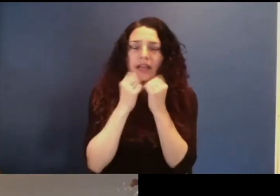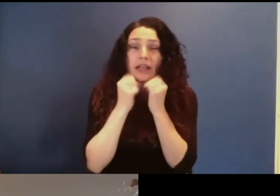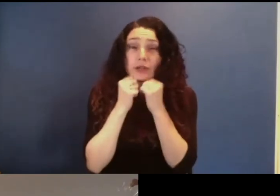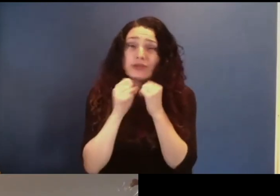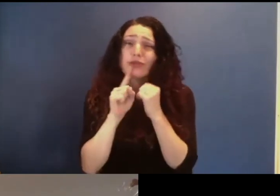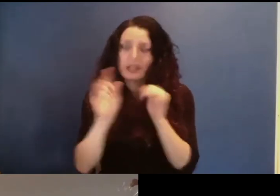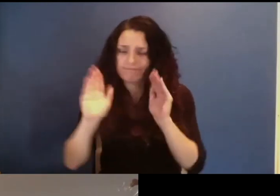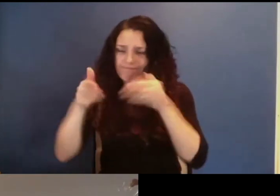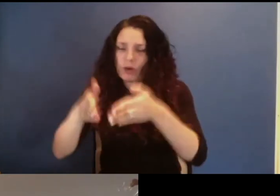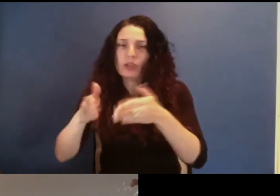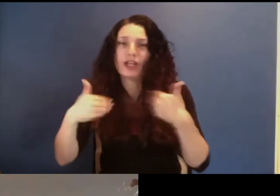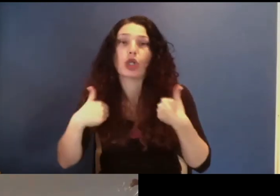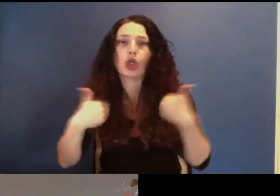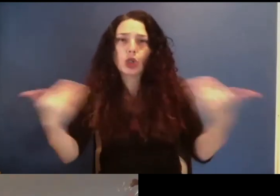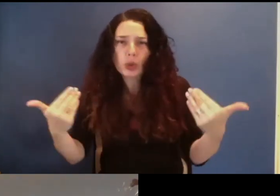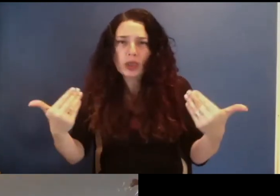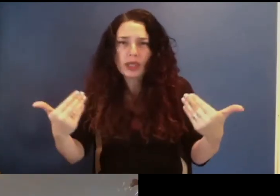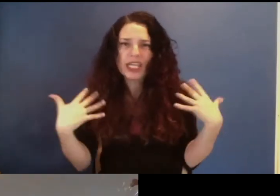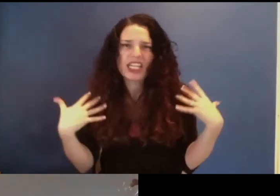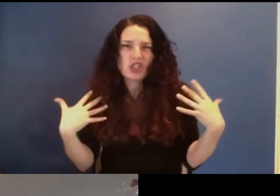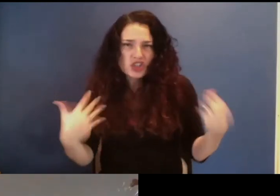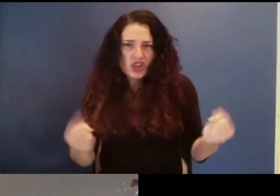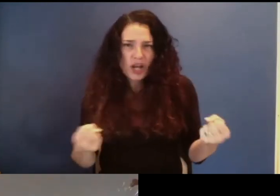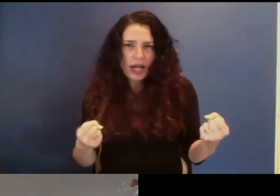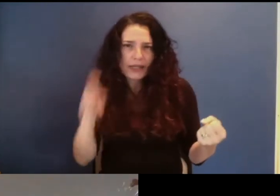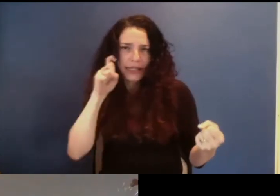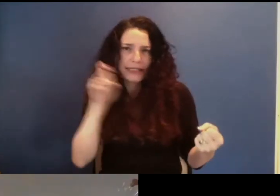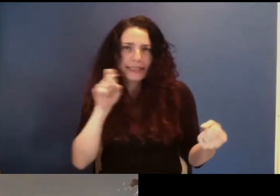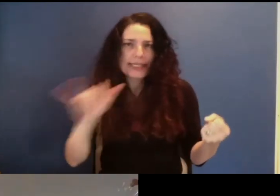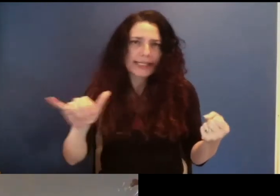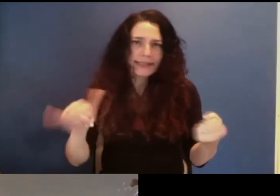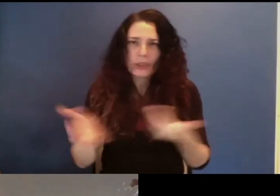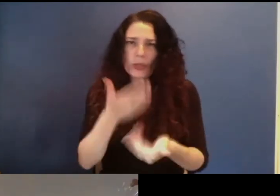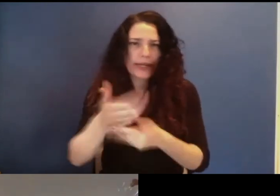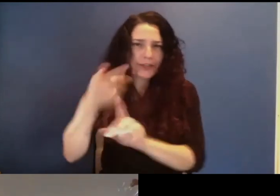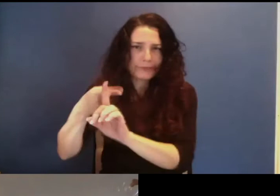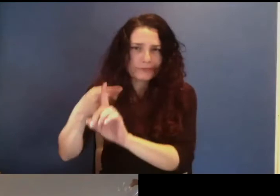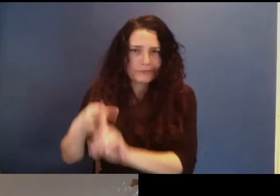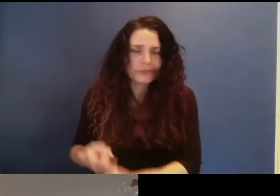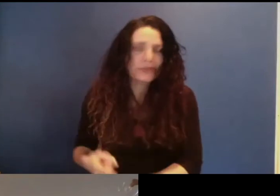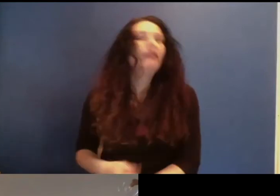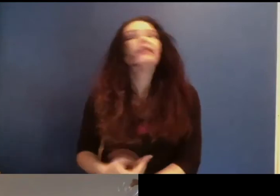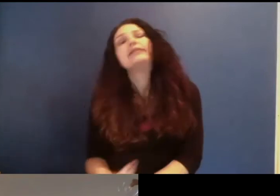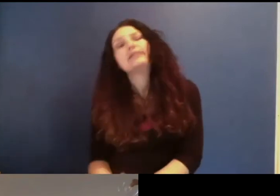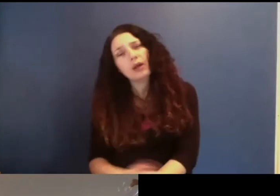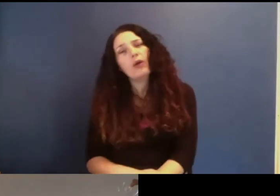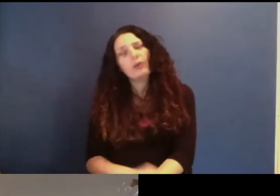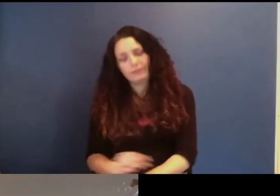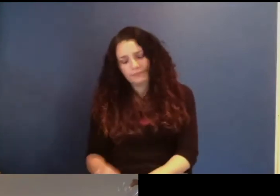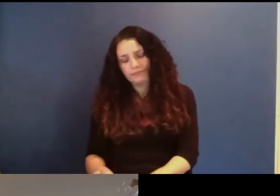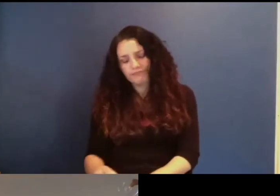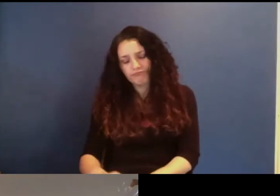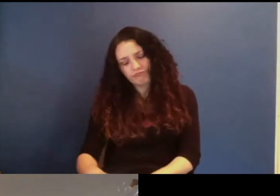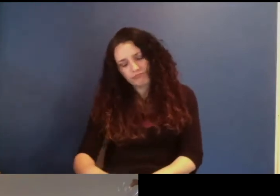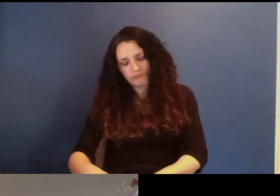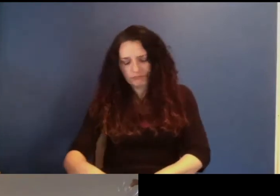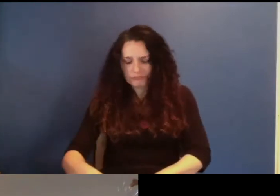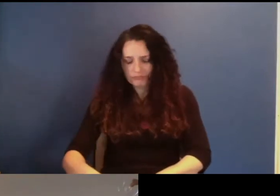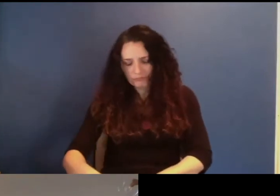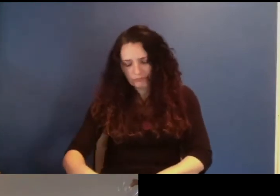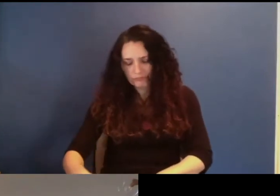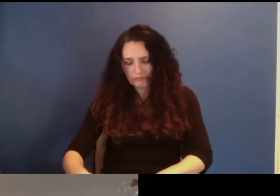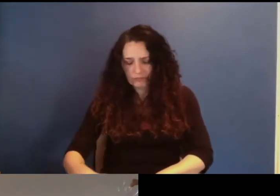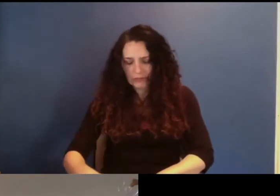youth, being strong, being sexy, whatever. And I think that it reminds them that